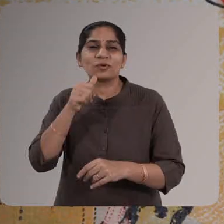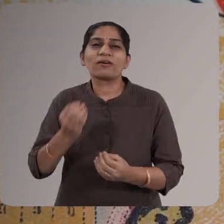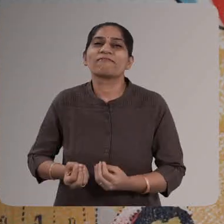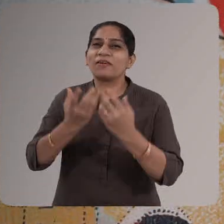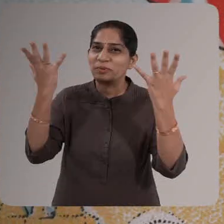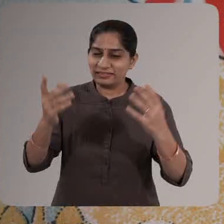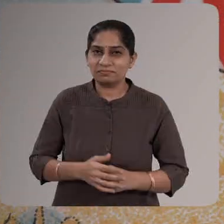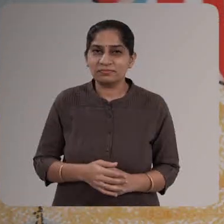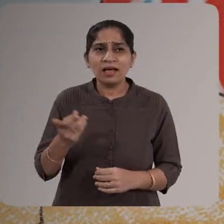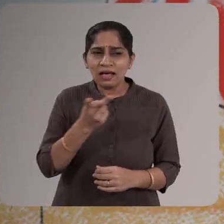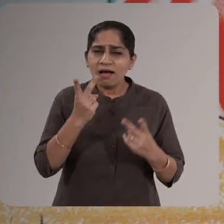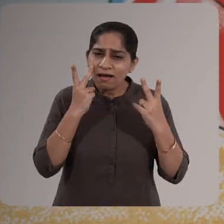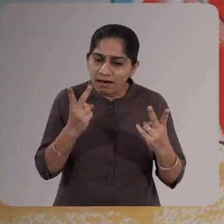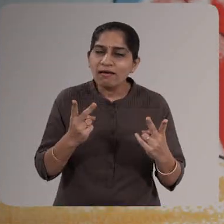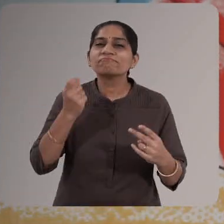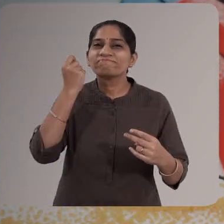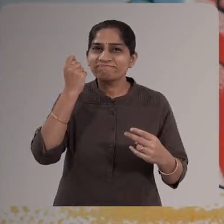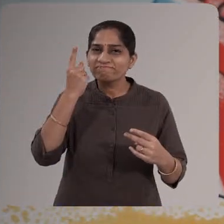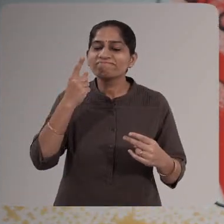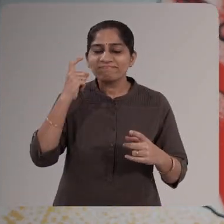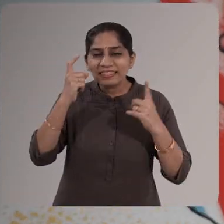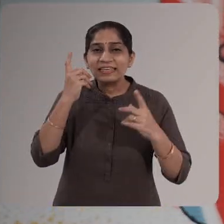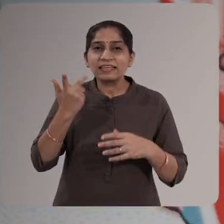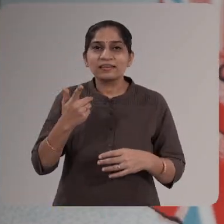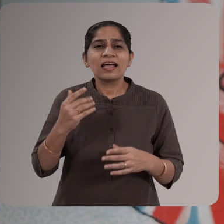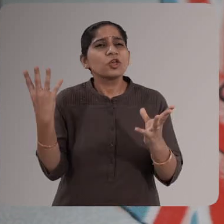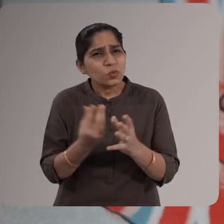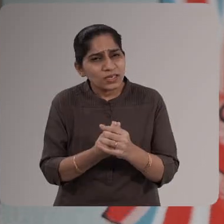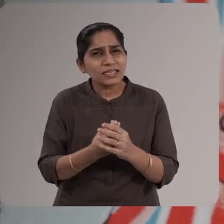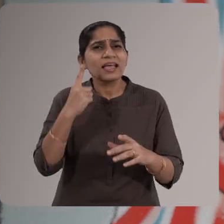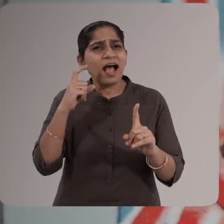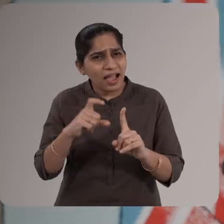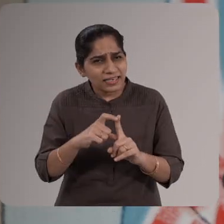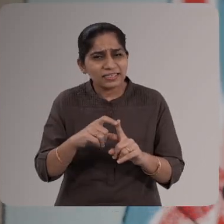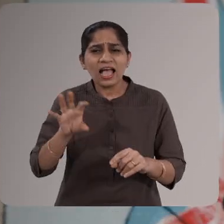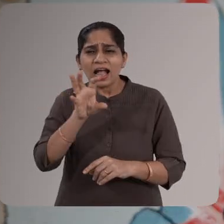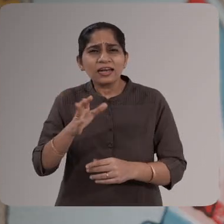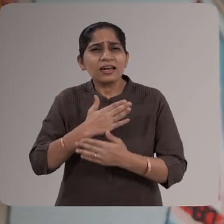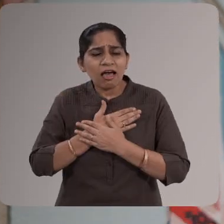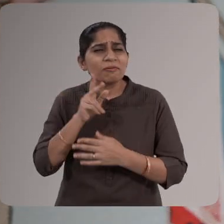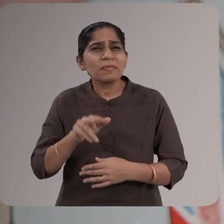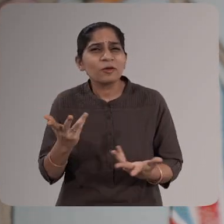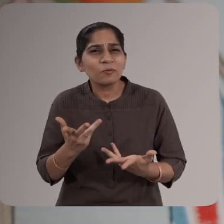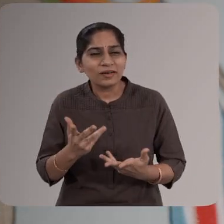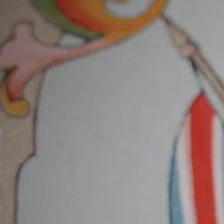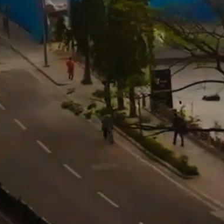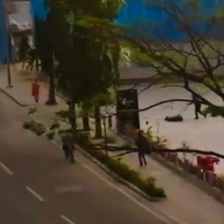invite us to think more deeply about ideas of unity, identity, and patriotism.